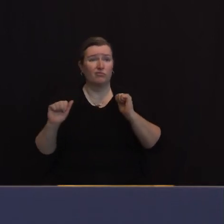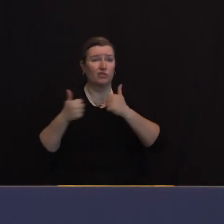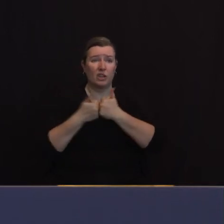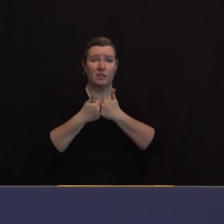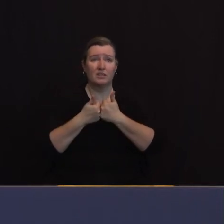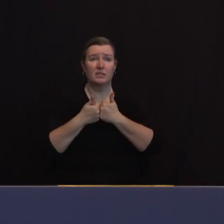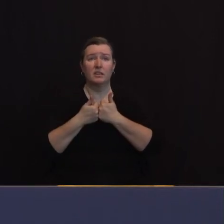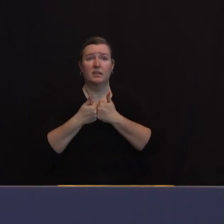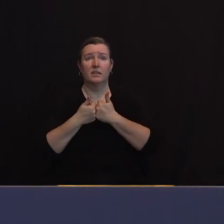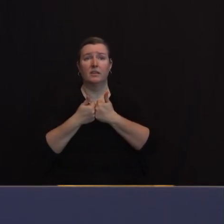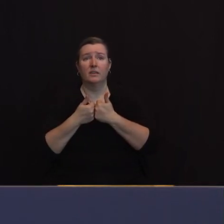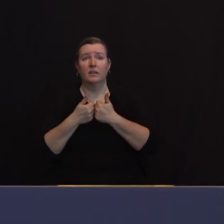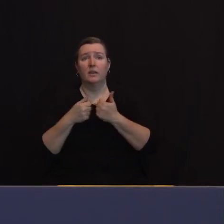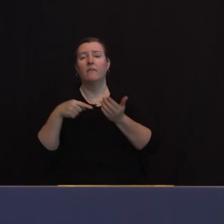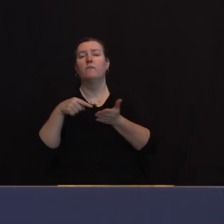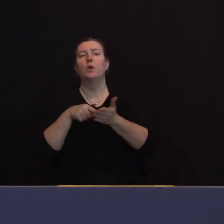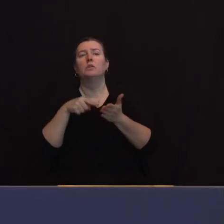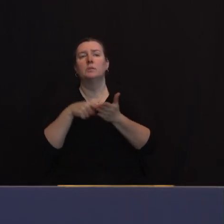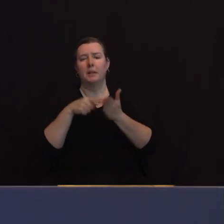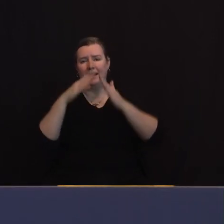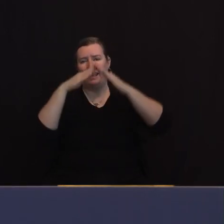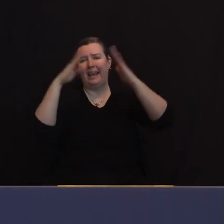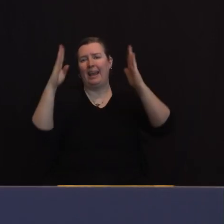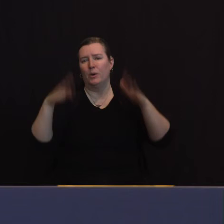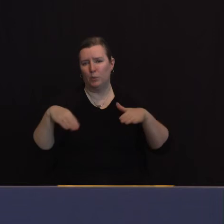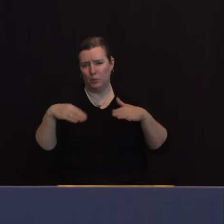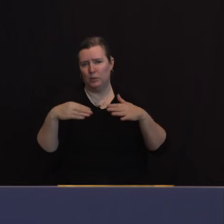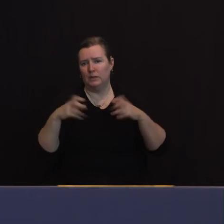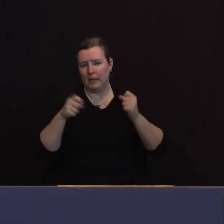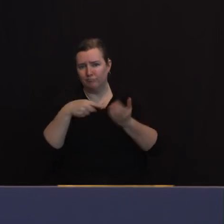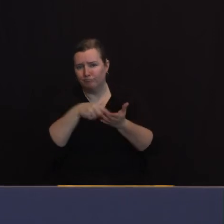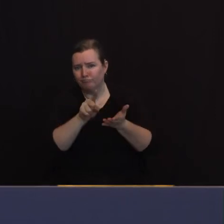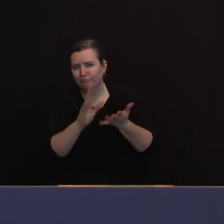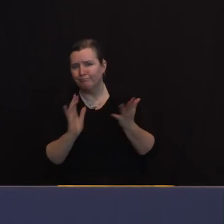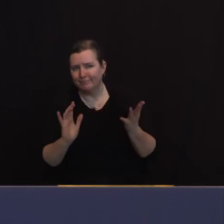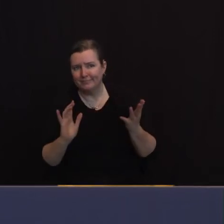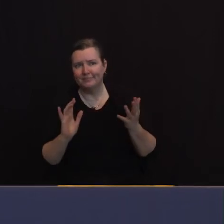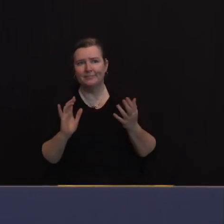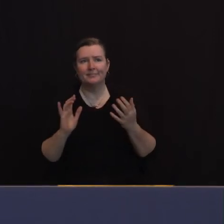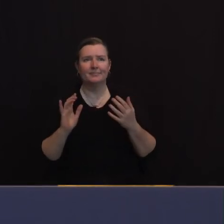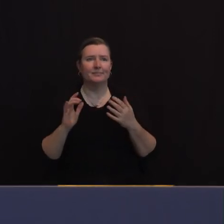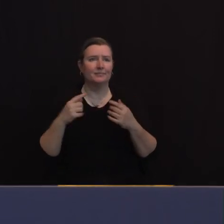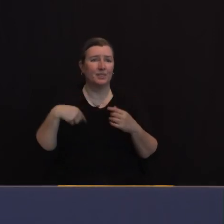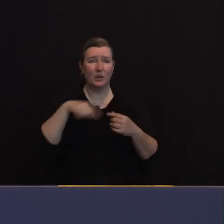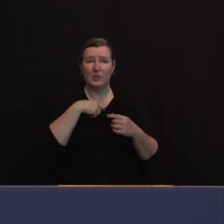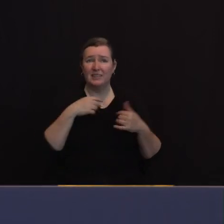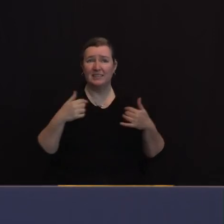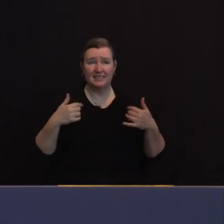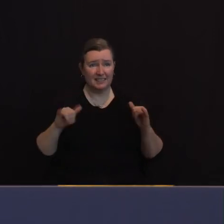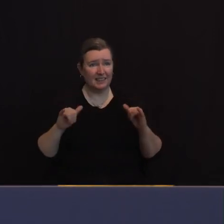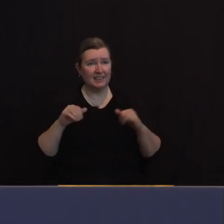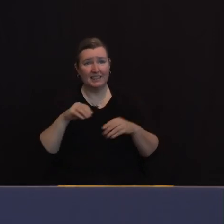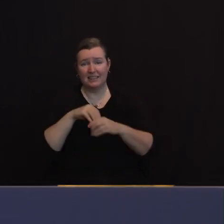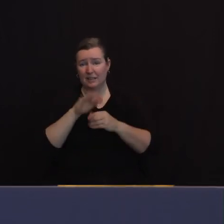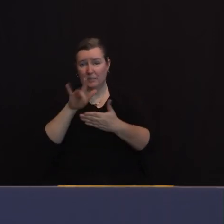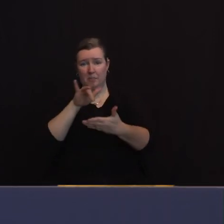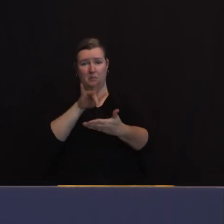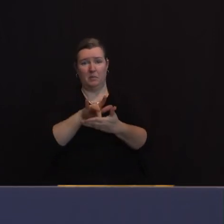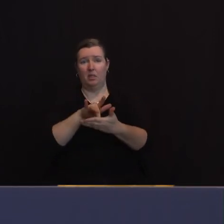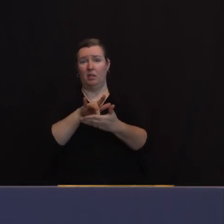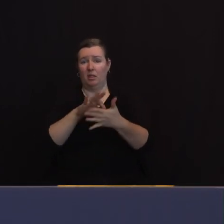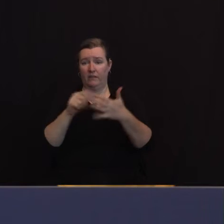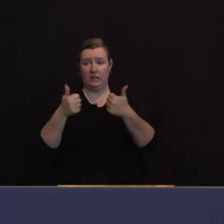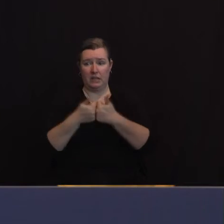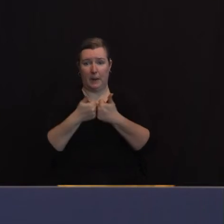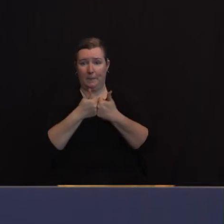reality. So we're still in the middle of the game. As I mentioned, we didn't score one penny